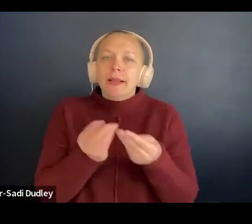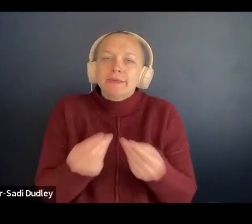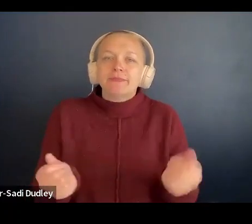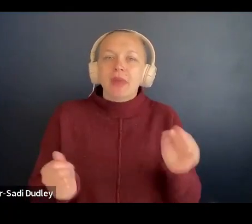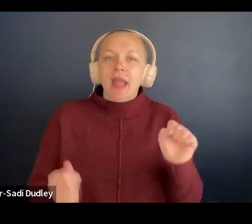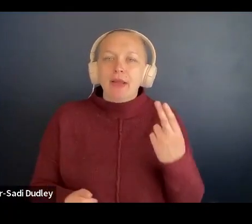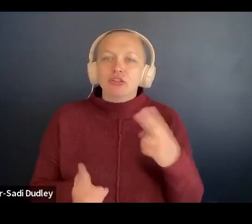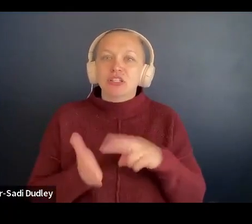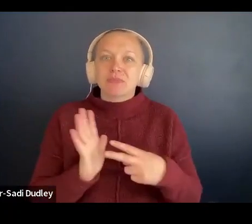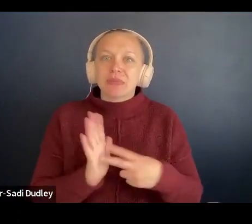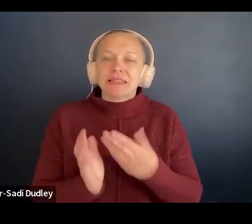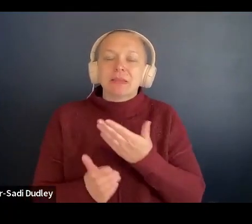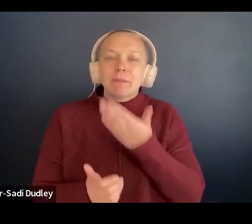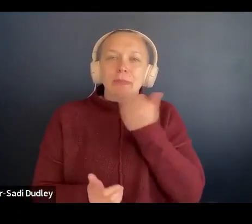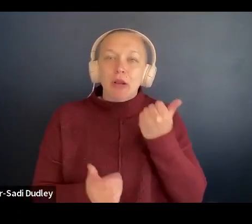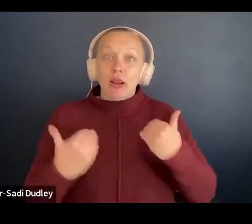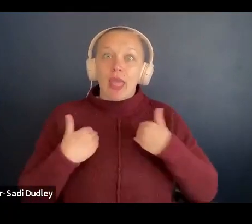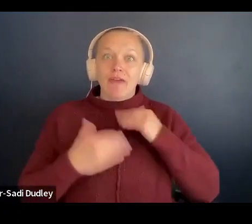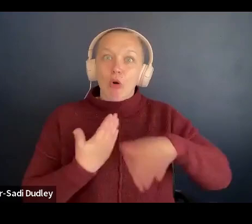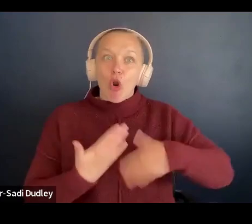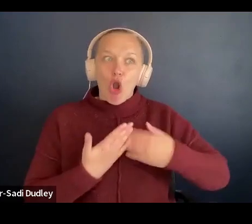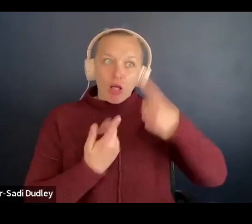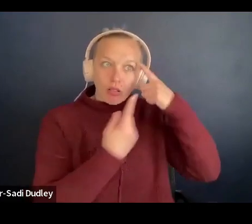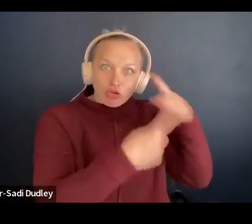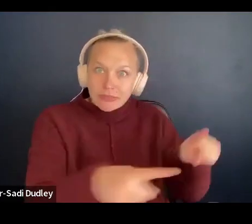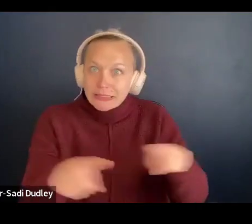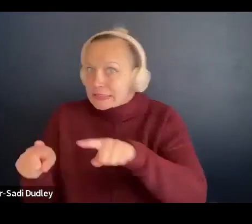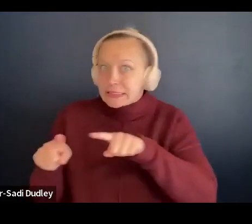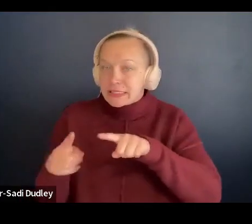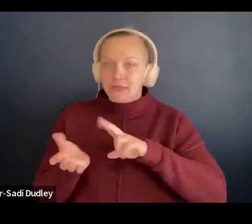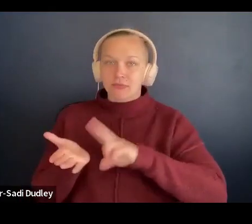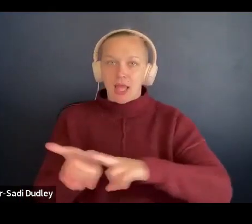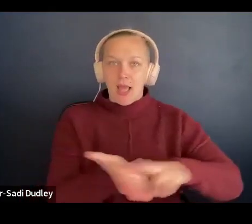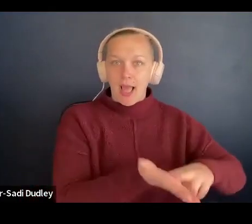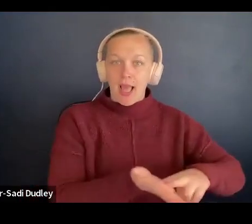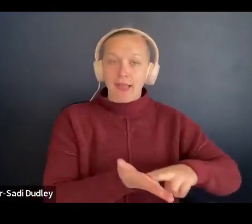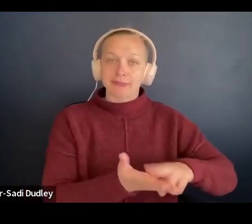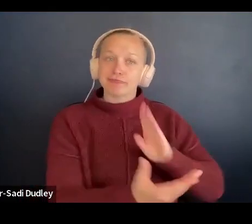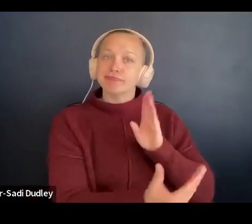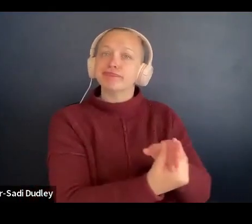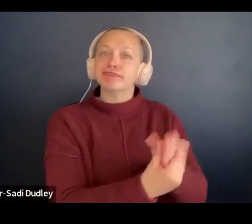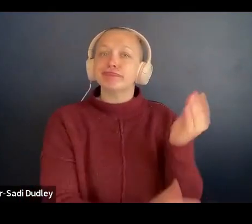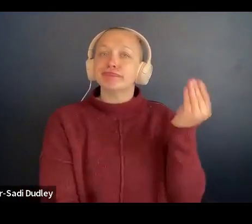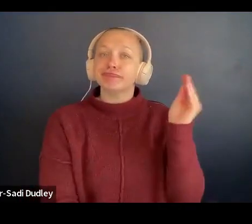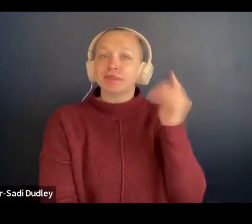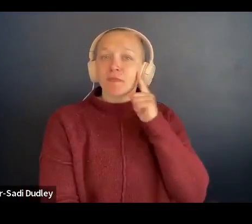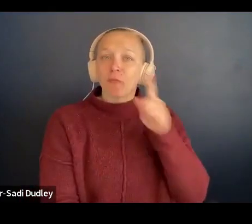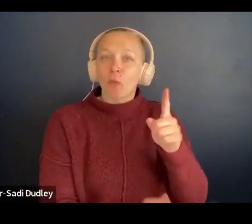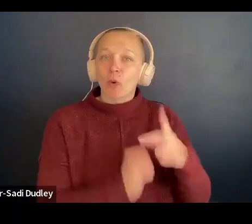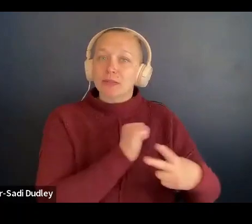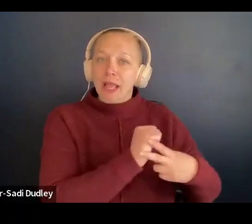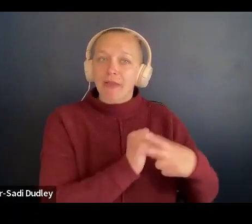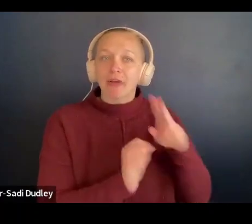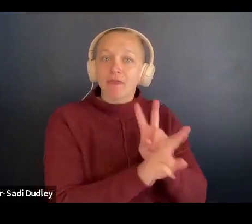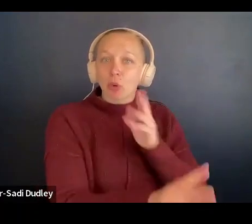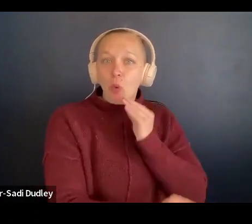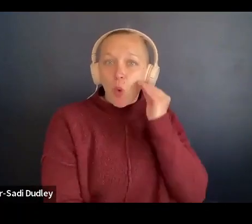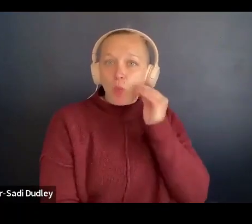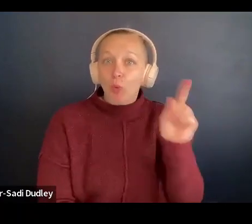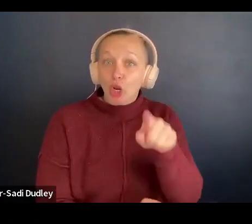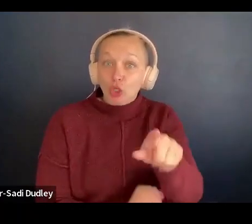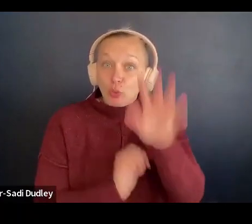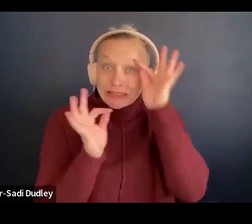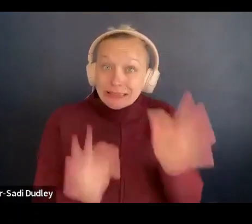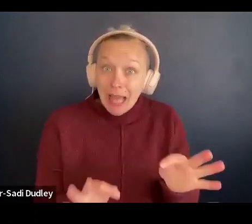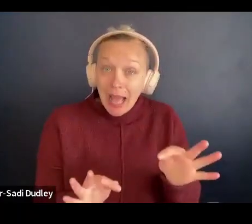people to get signatures. So just know you can keep all of that pre-signed and ready to go at the funeral home of your choice. And you